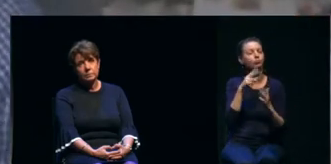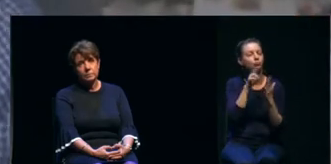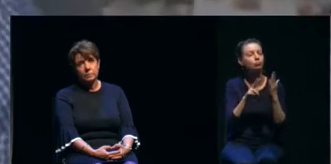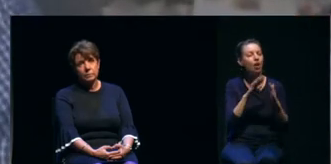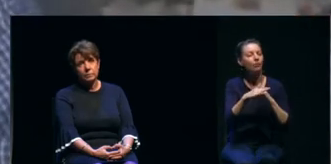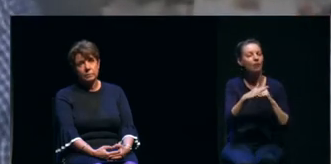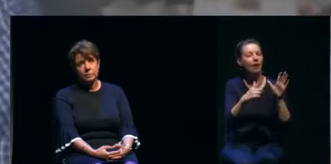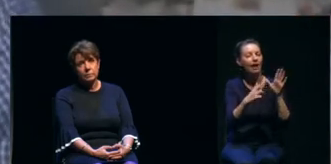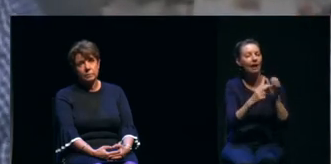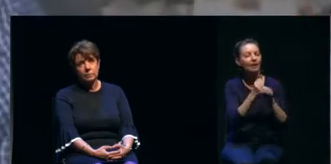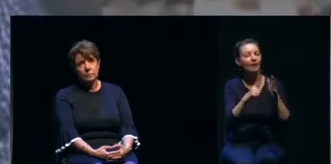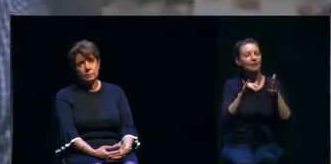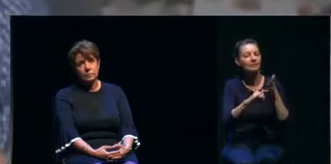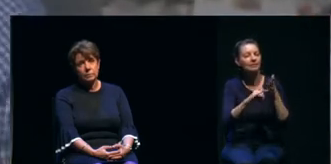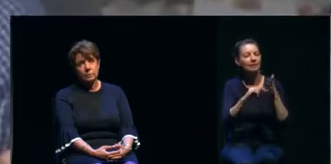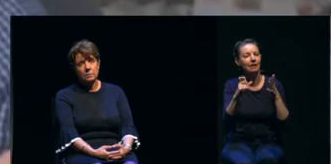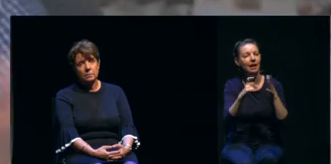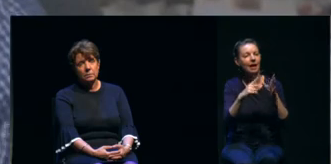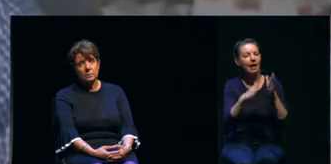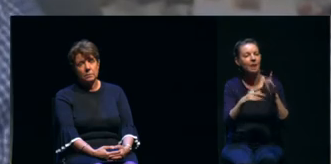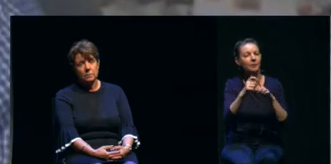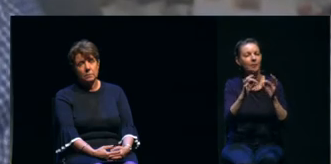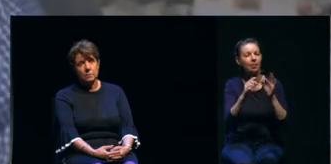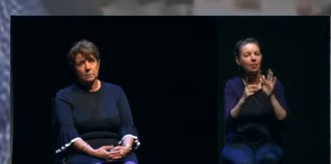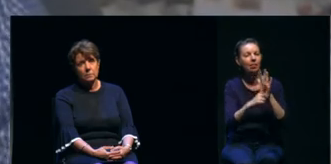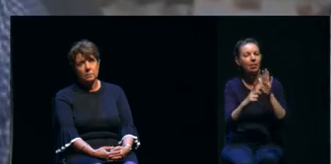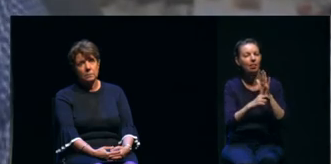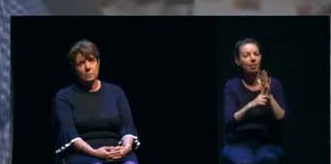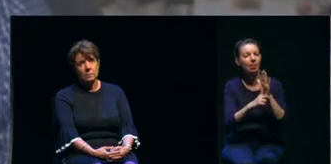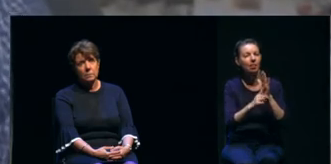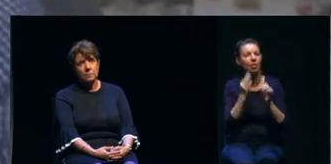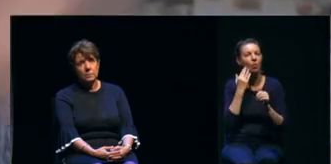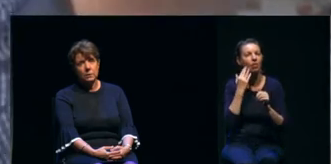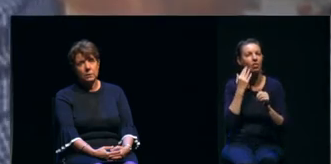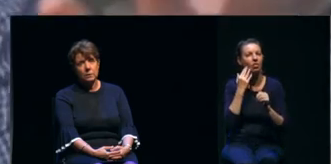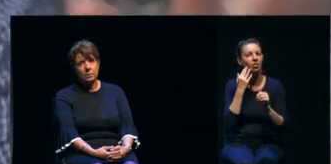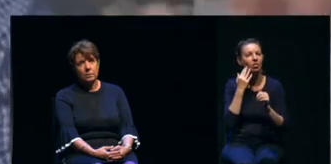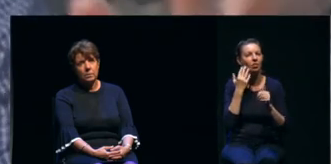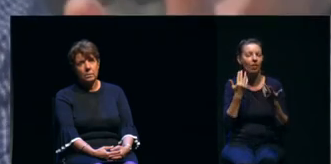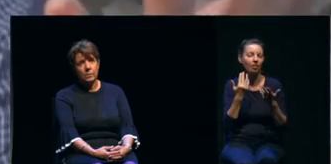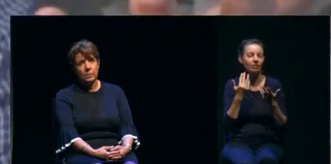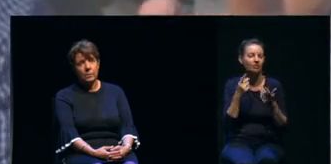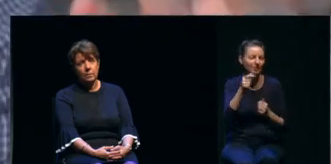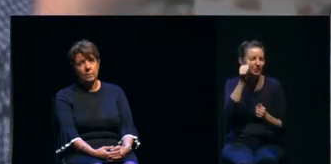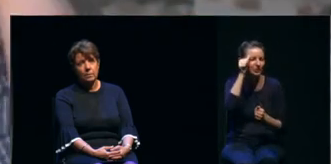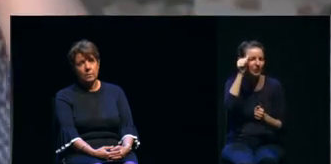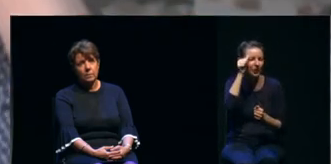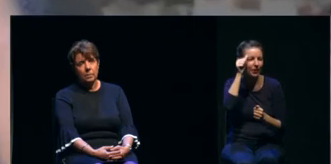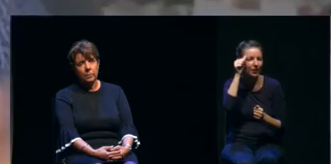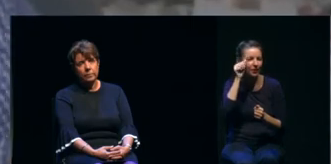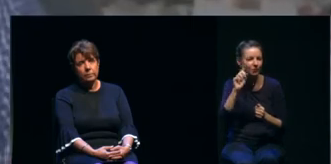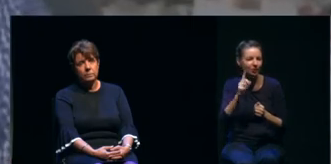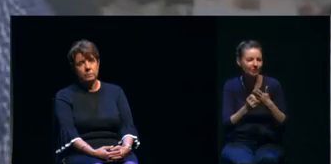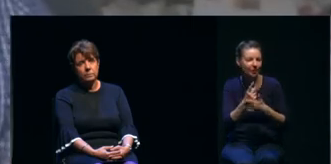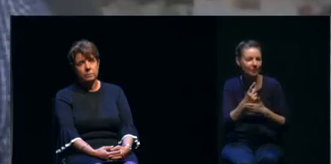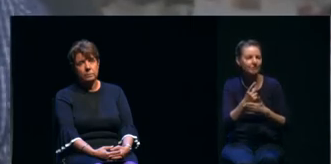and the army cadets, where he was where she I guess you guys know the case that's happened there.